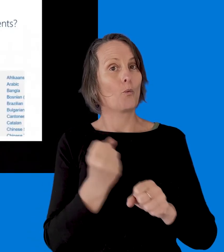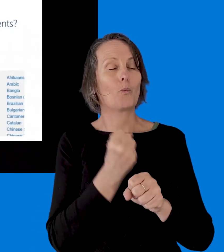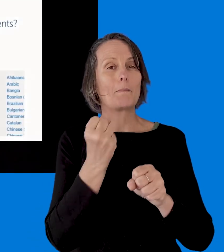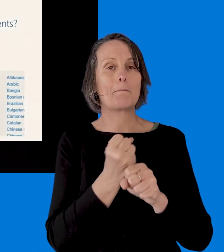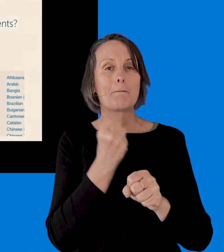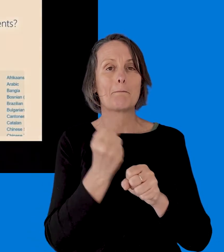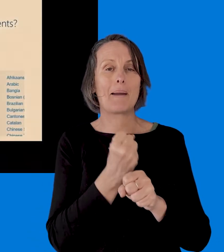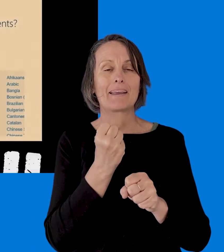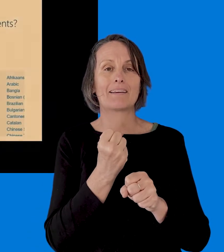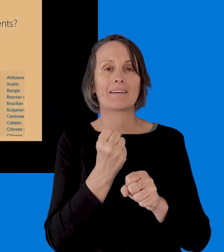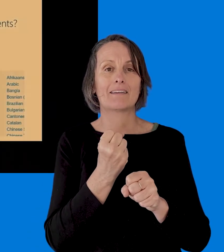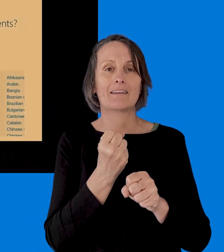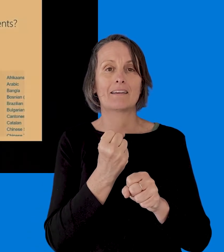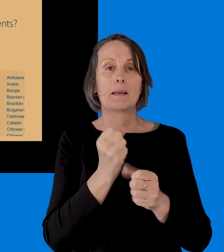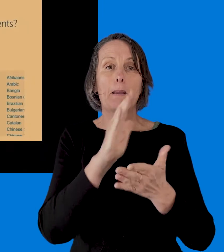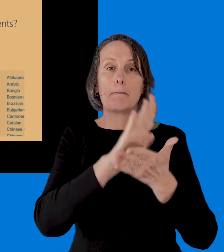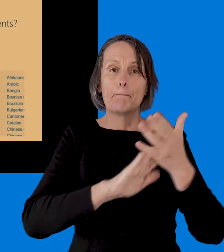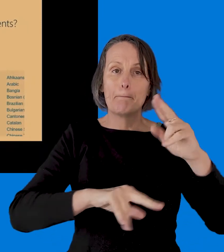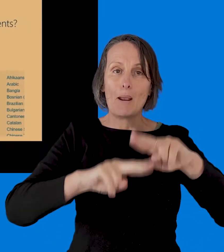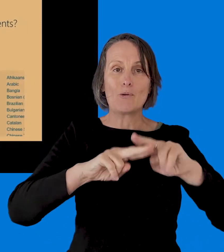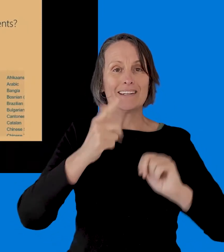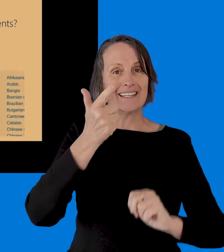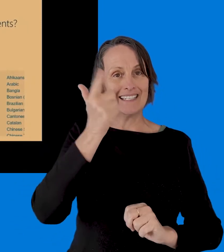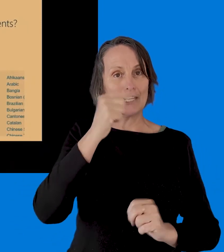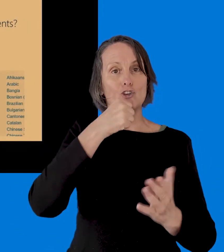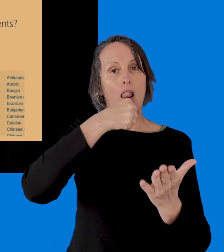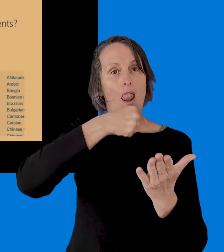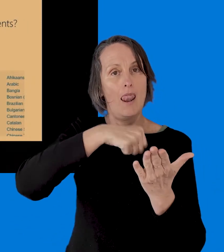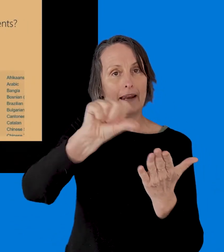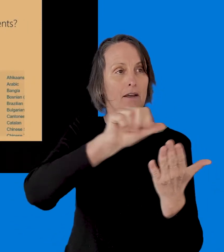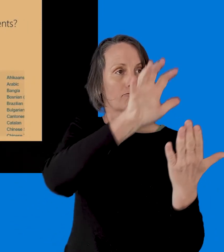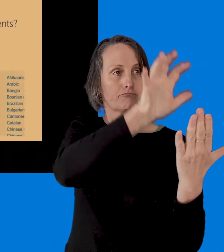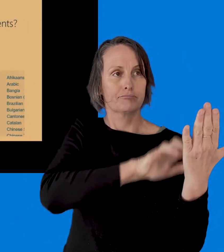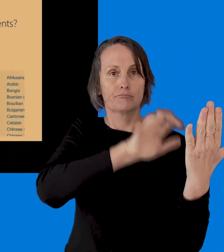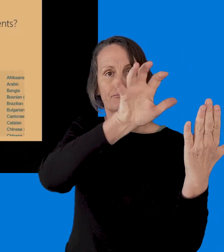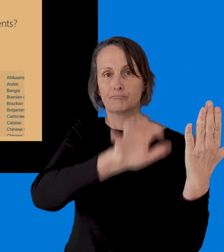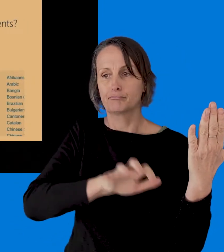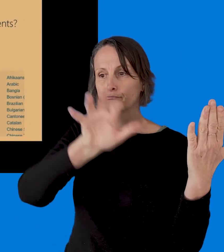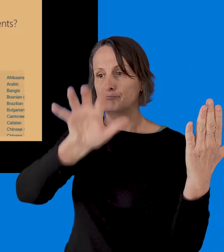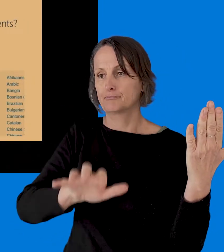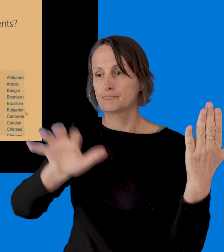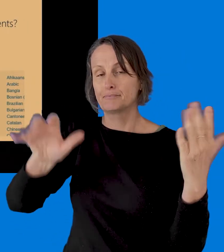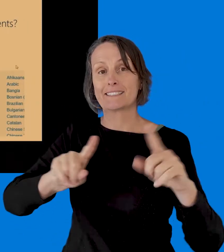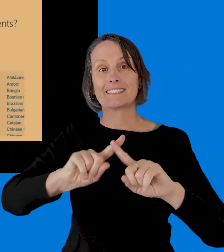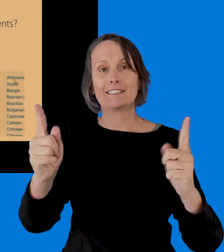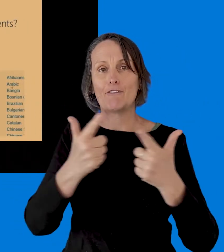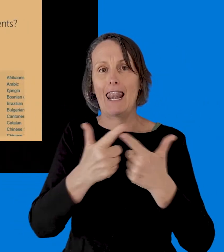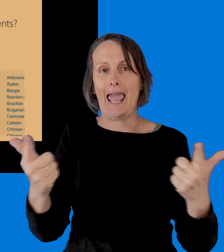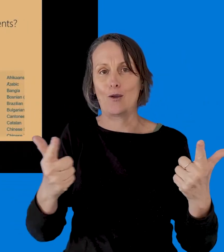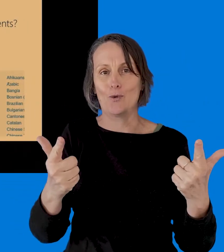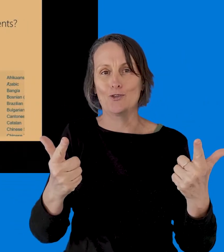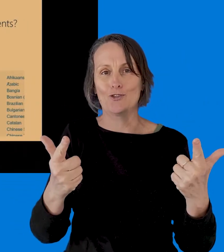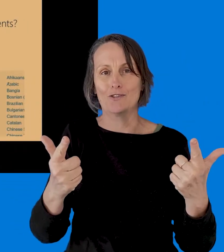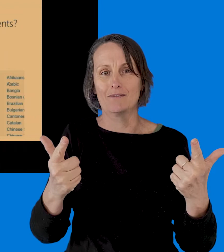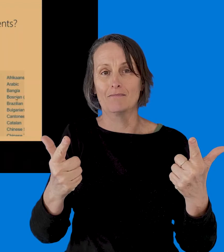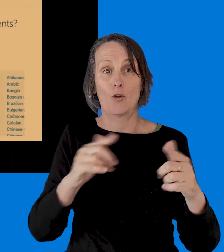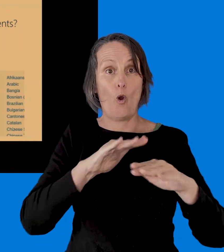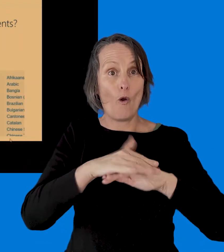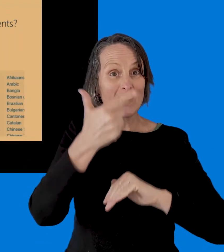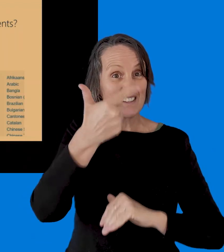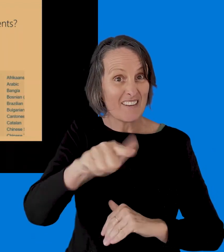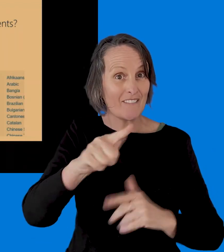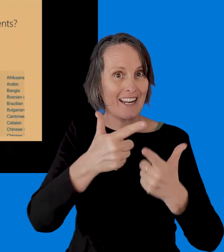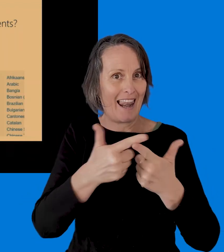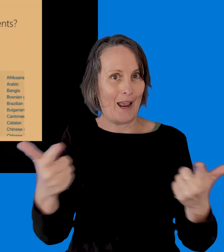we've done is we've created a set of parent-teacher conference letters. So these have been translated